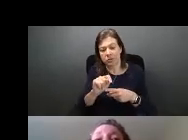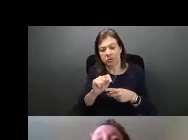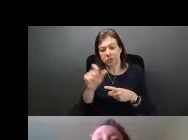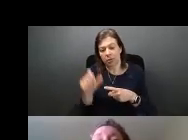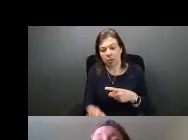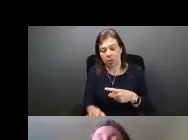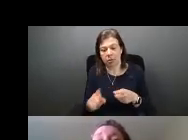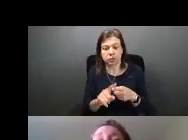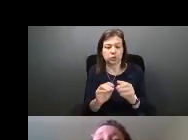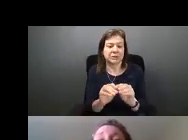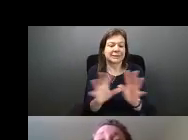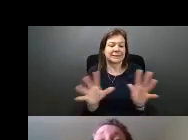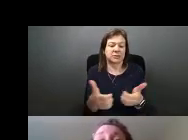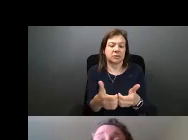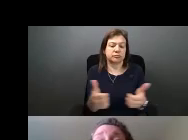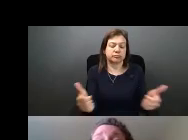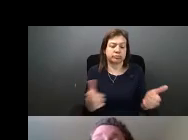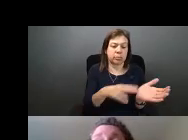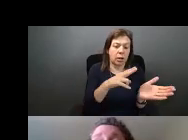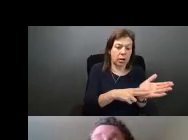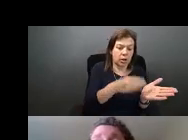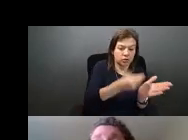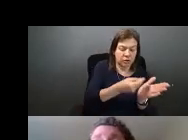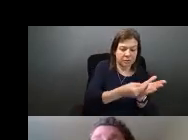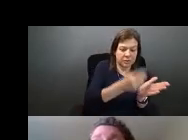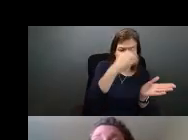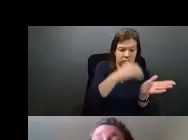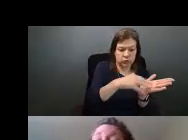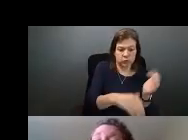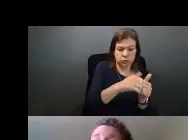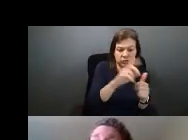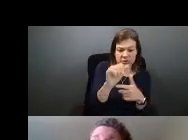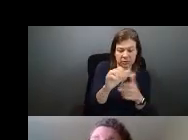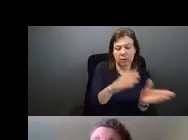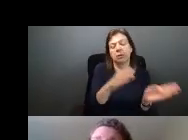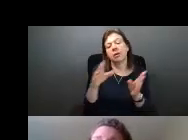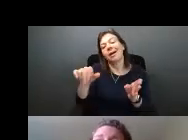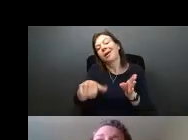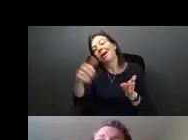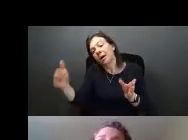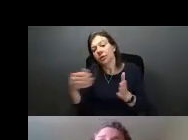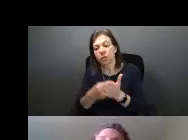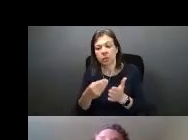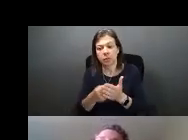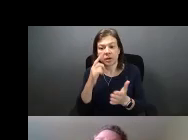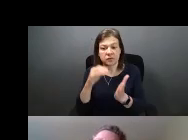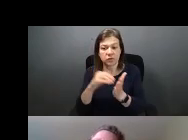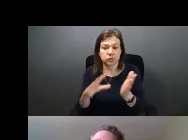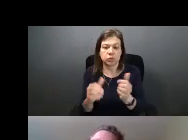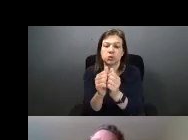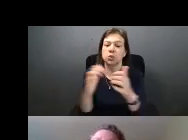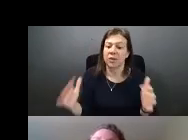to clearly separate contract money for students with disabilities and other monies for students